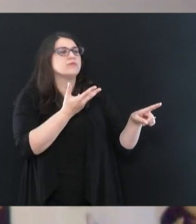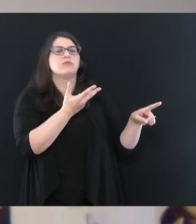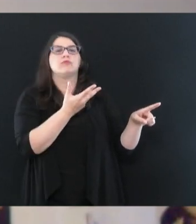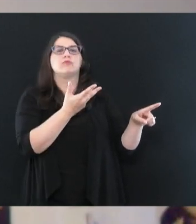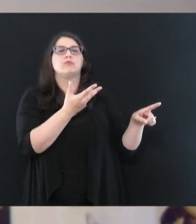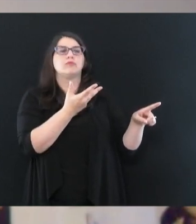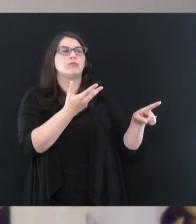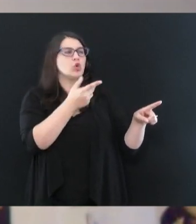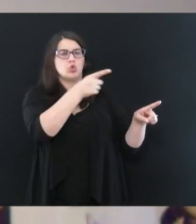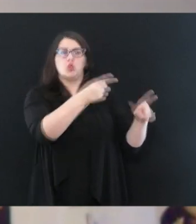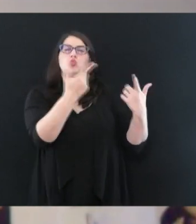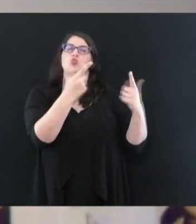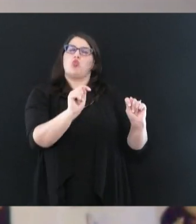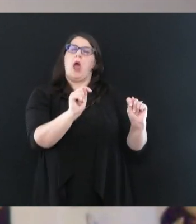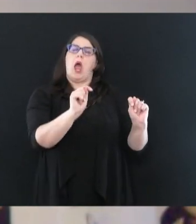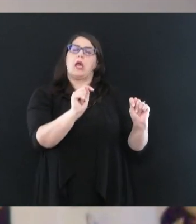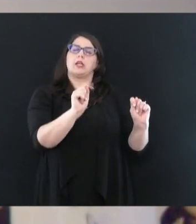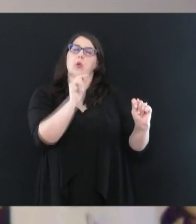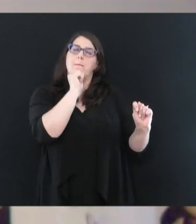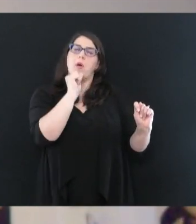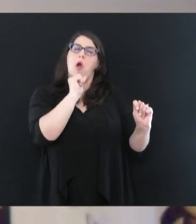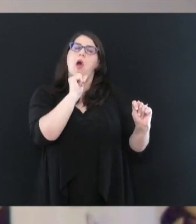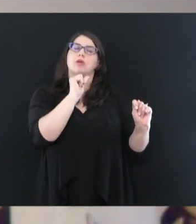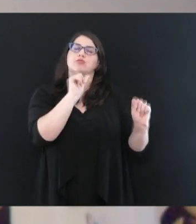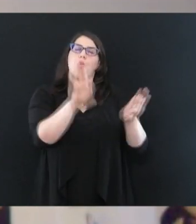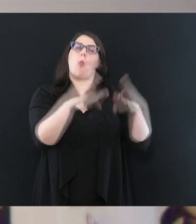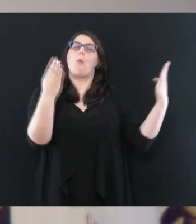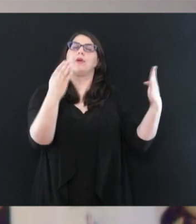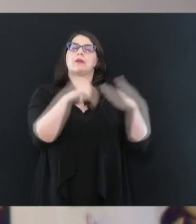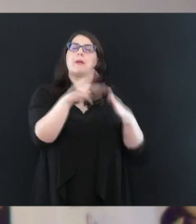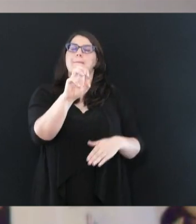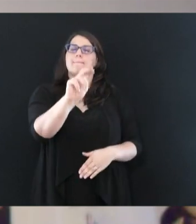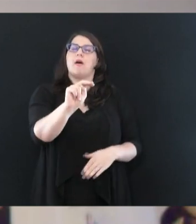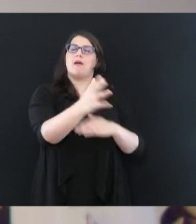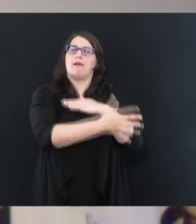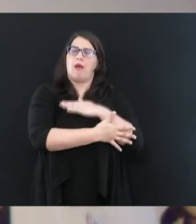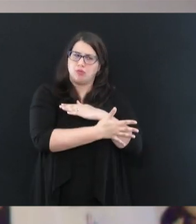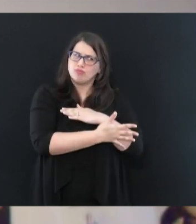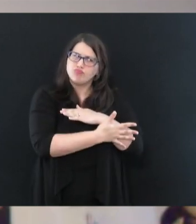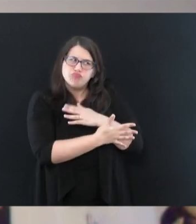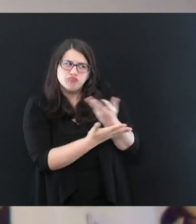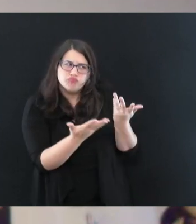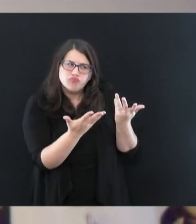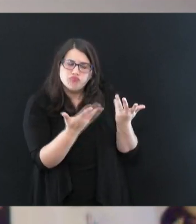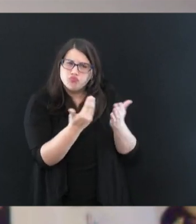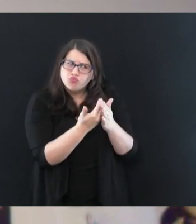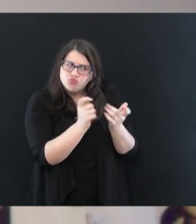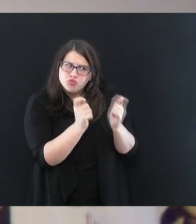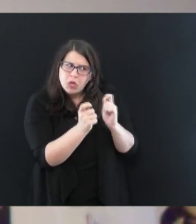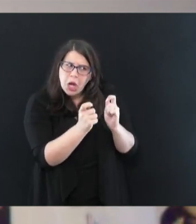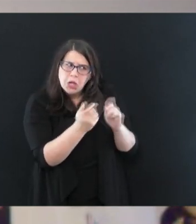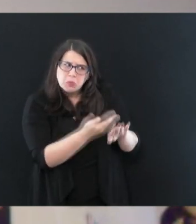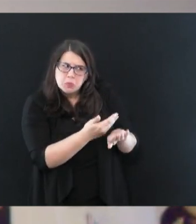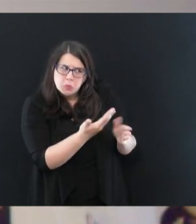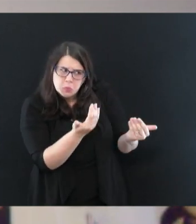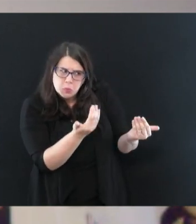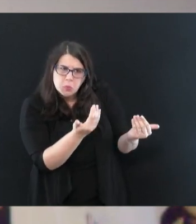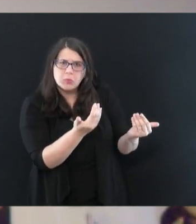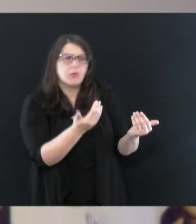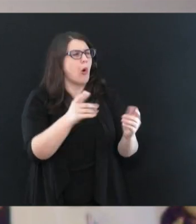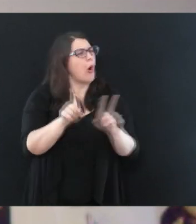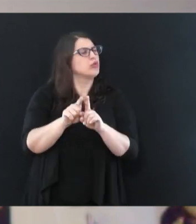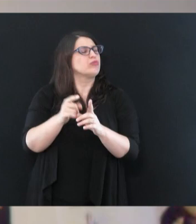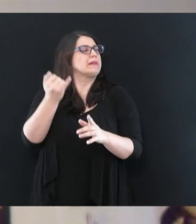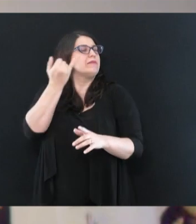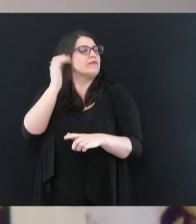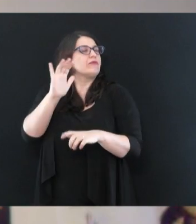Mon County back open. Could you give us an update on that and give us an idea of the kind of precautions and regulations that would be